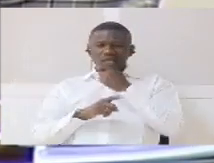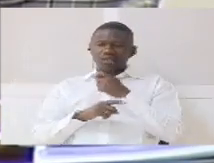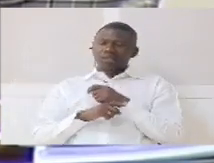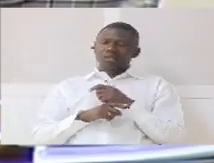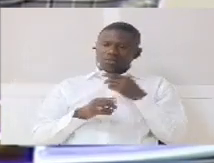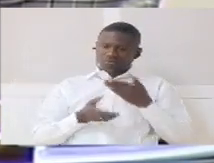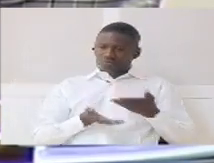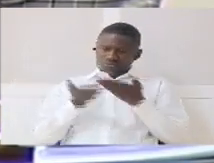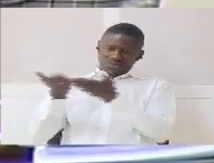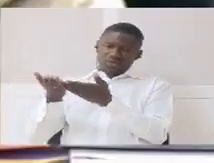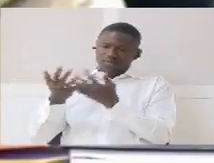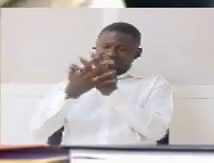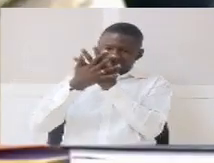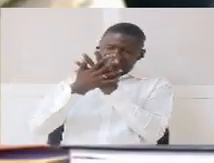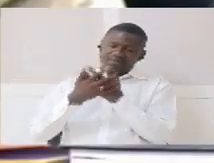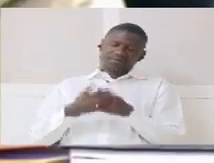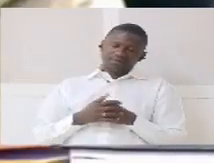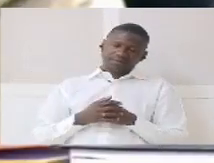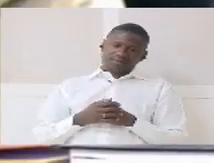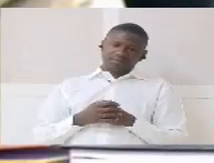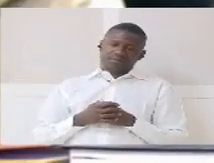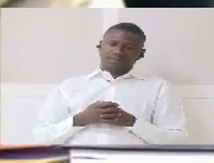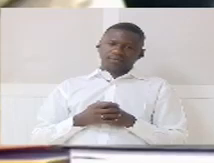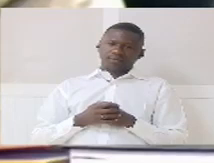saimba. And tell us about that.